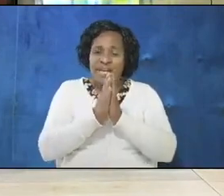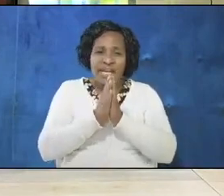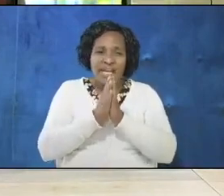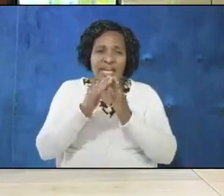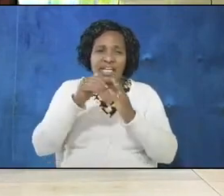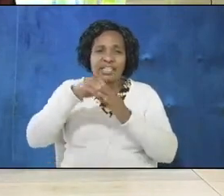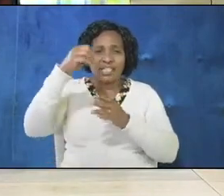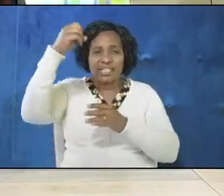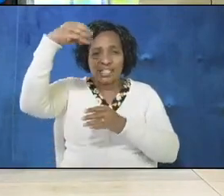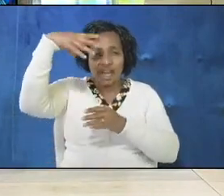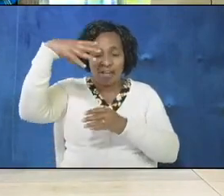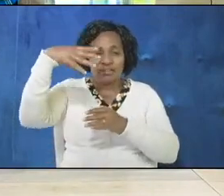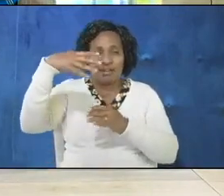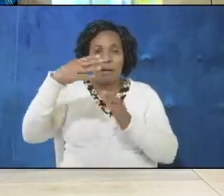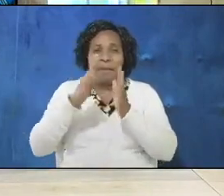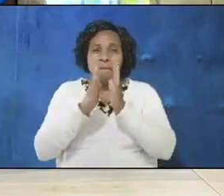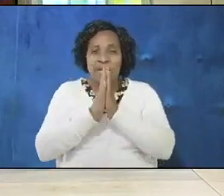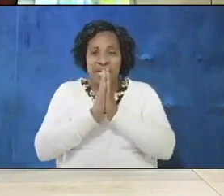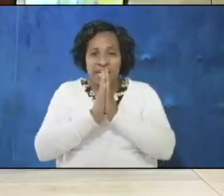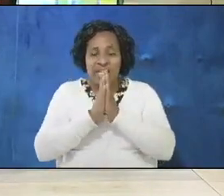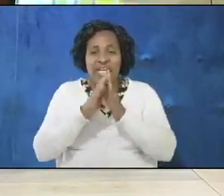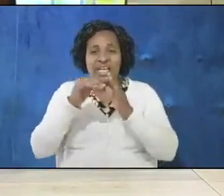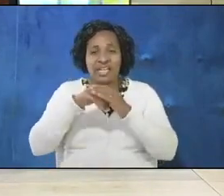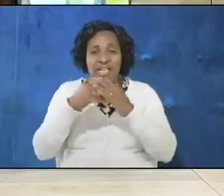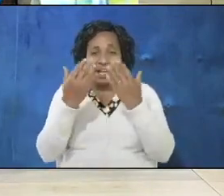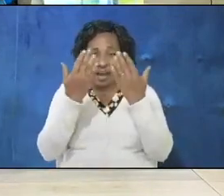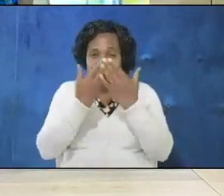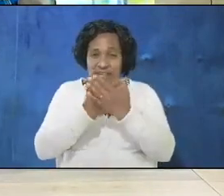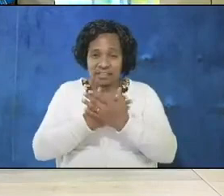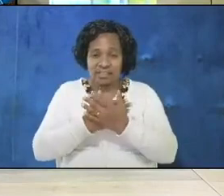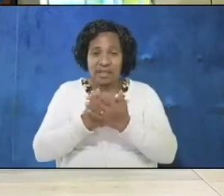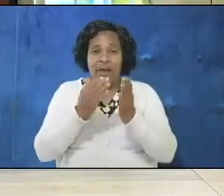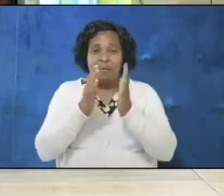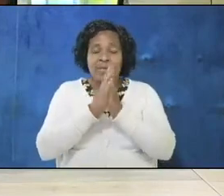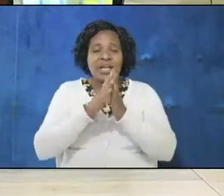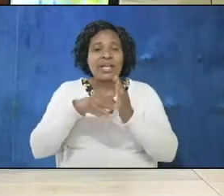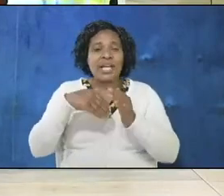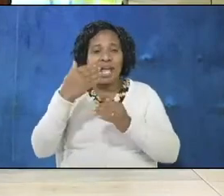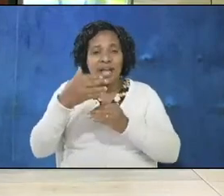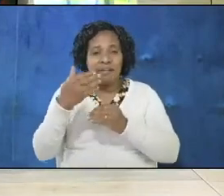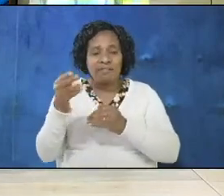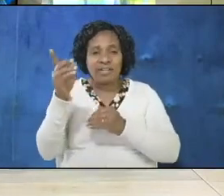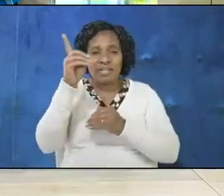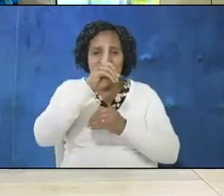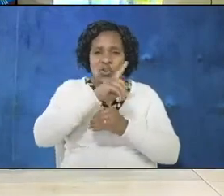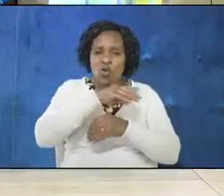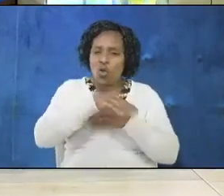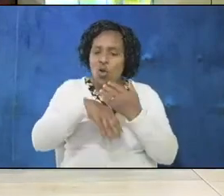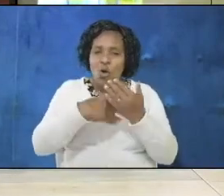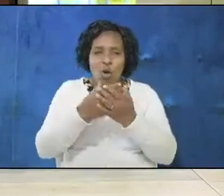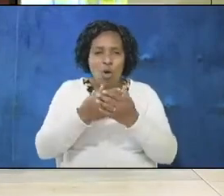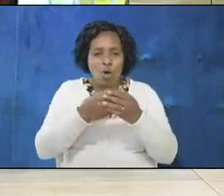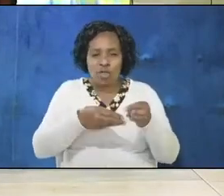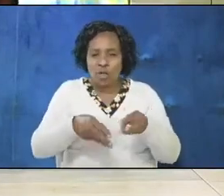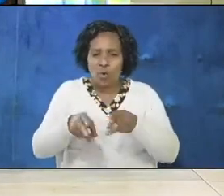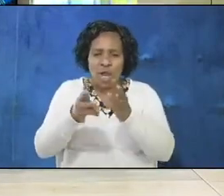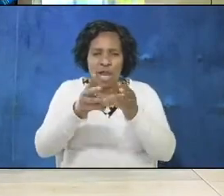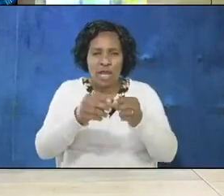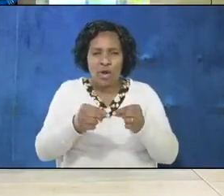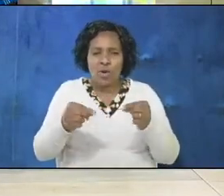the sunlight, praying in the shadows, praying every day all along the